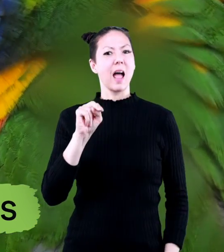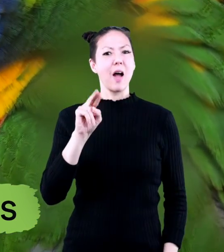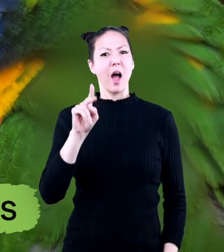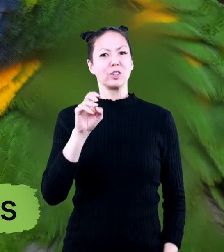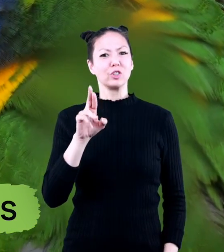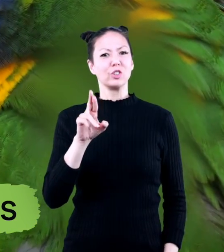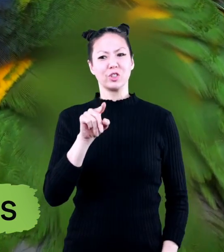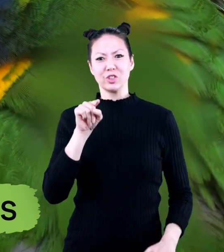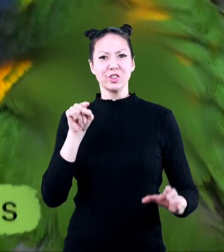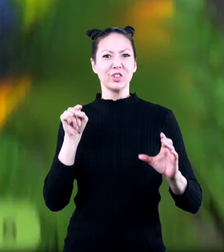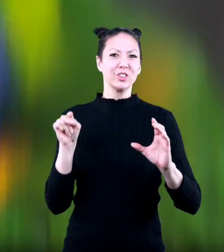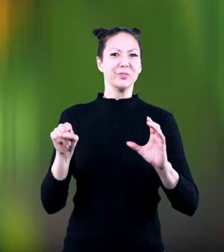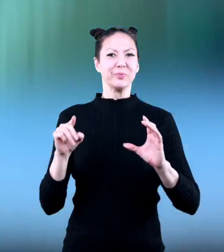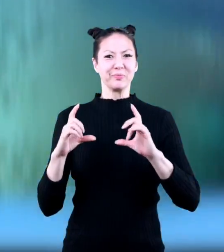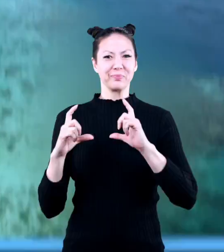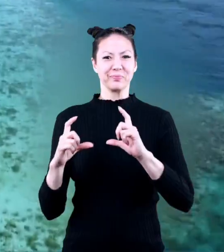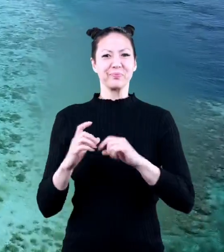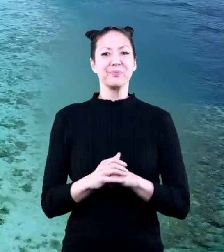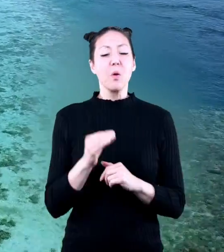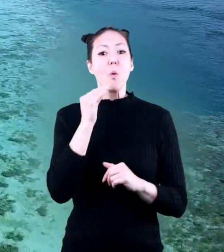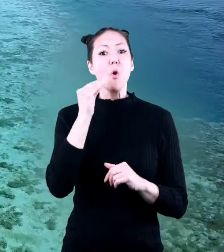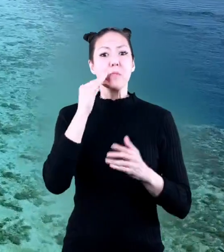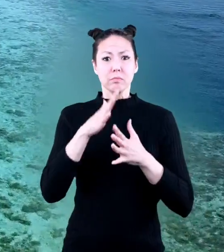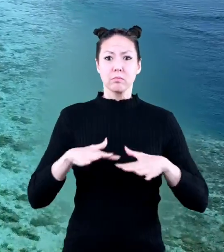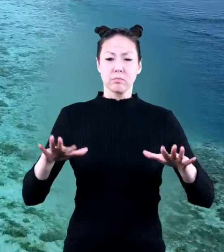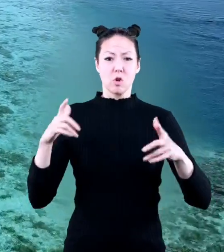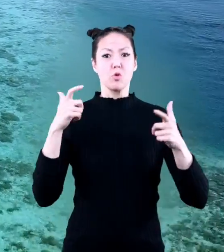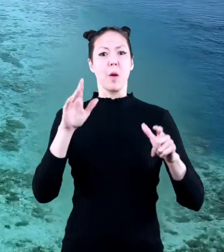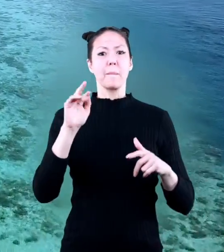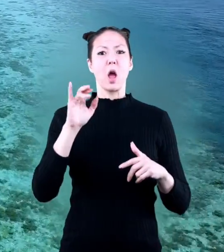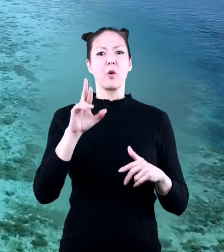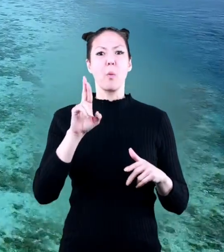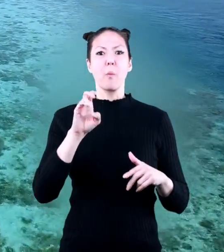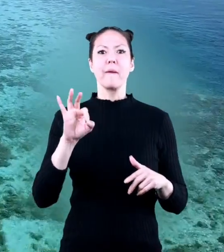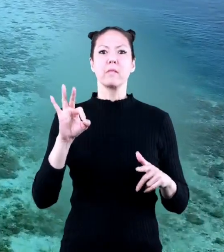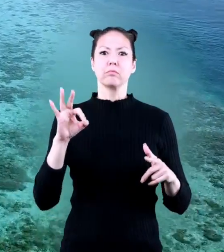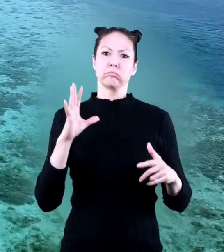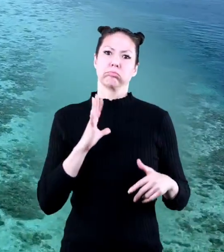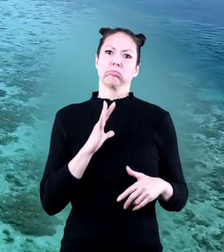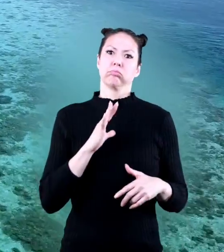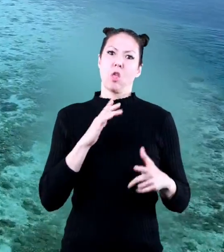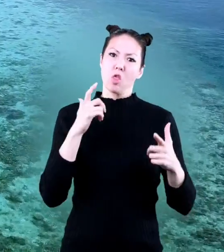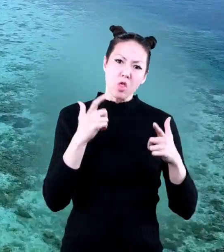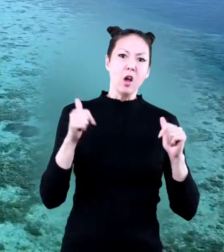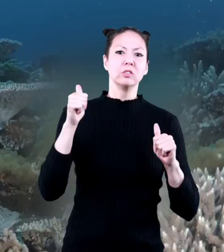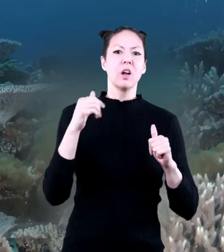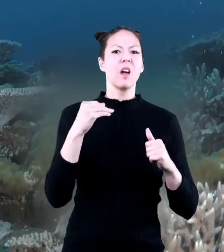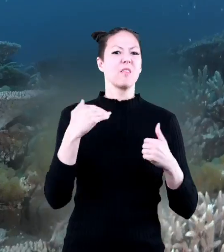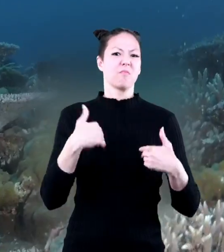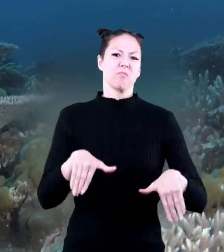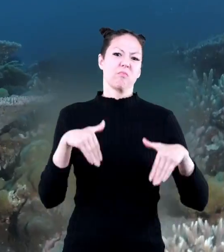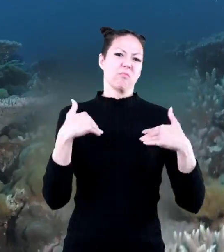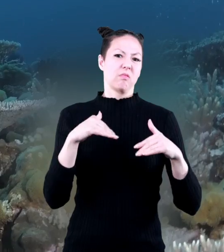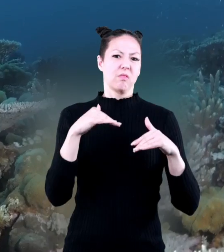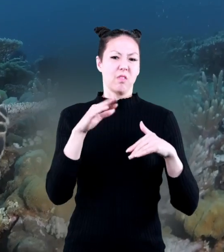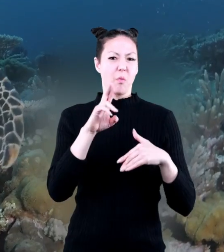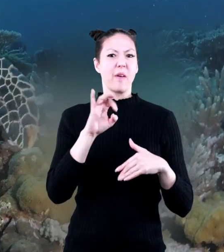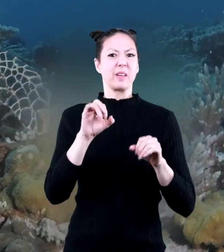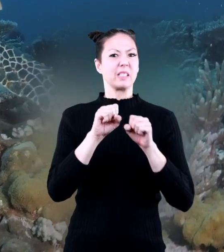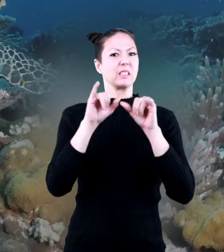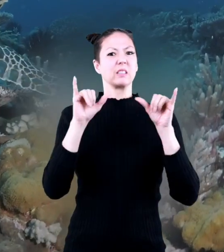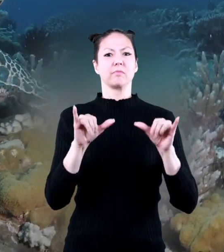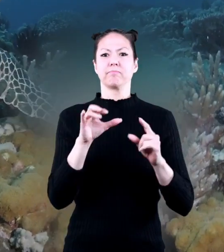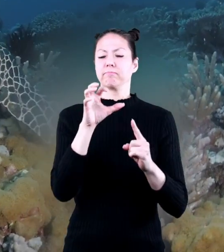to see down under. Australia is also home to the Great Barrier Reef, which is the largest